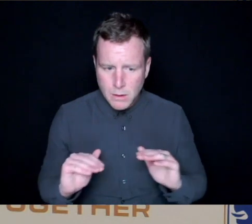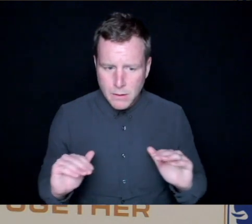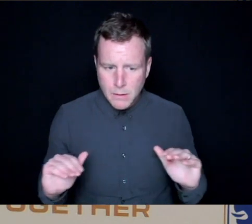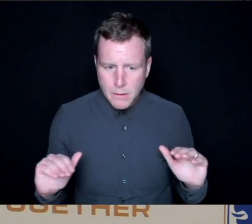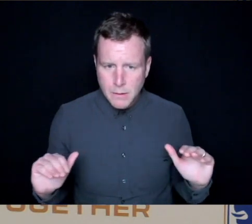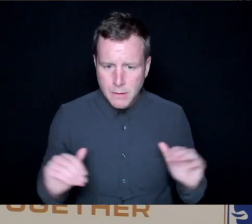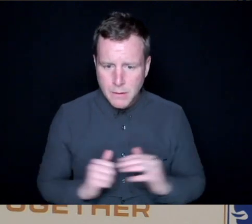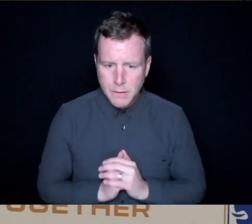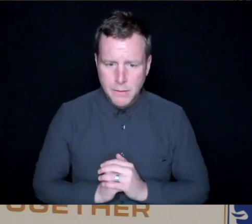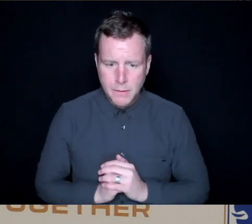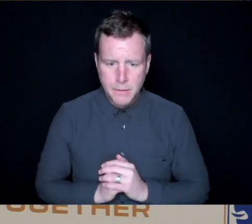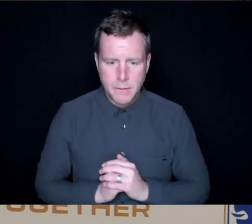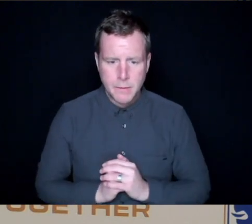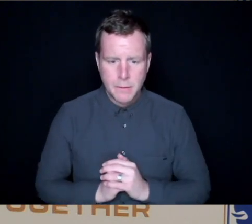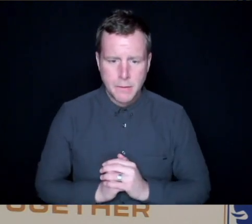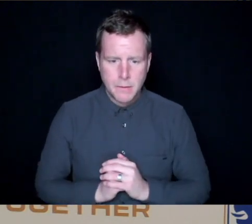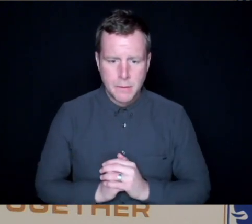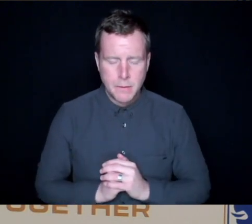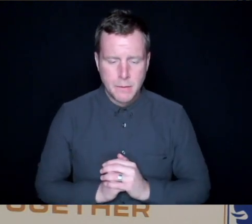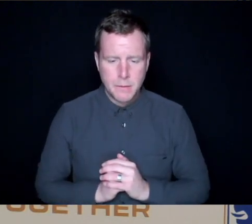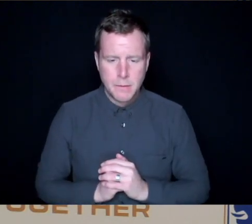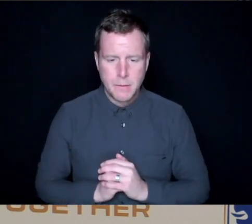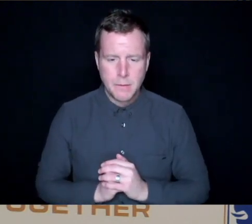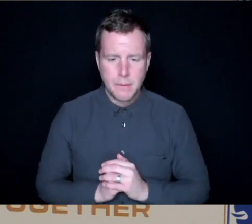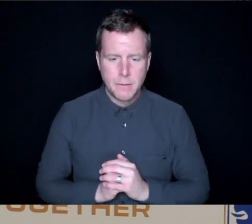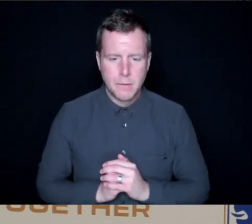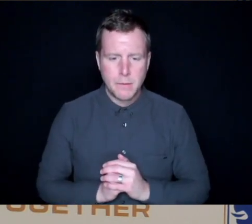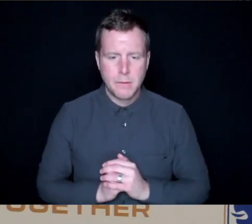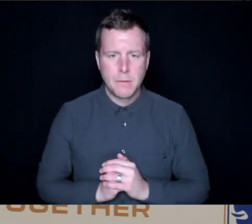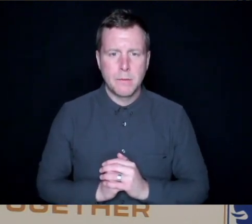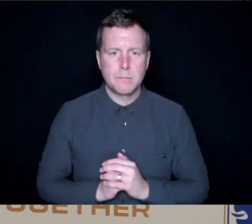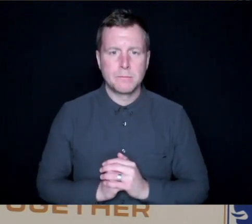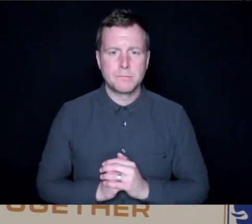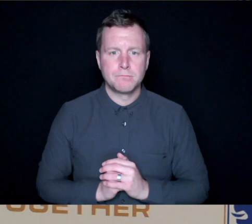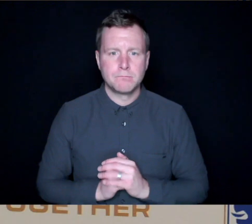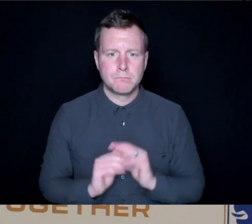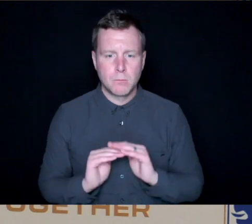Looks like there are no questions on Zoom. Are there any other in-person questions?